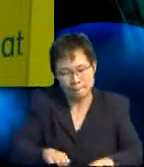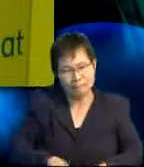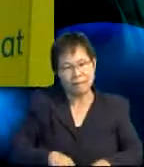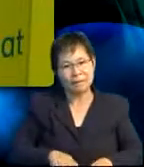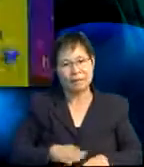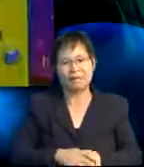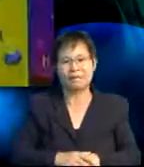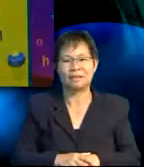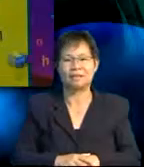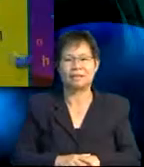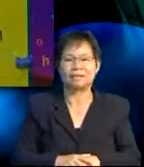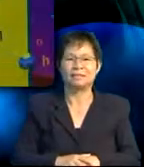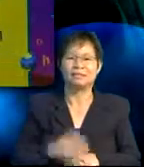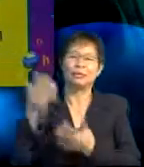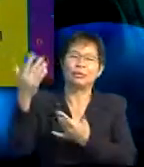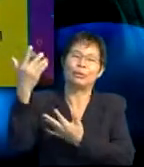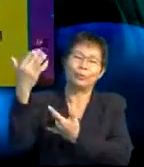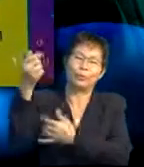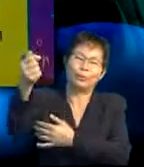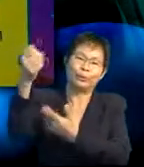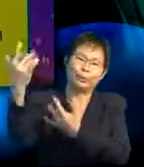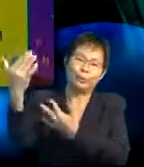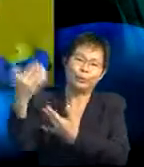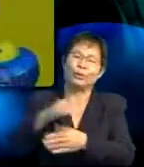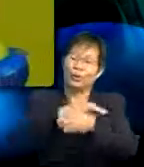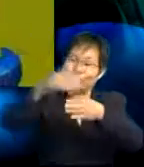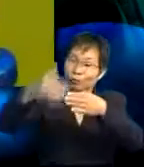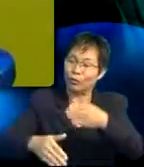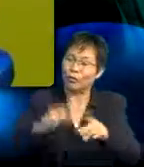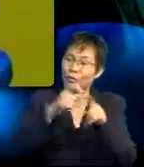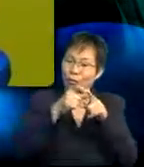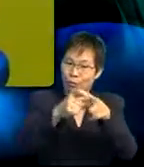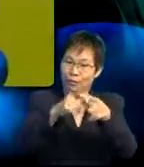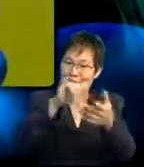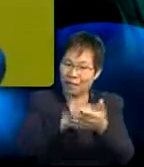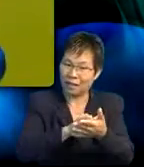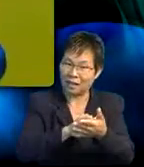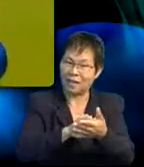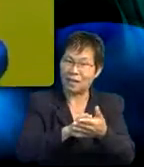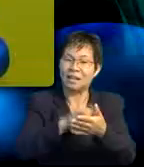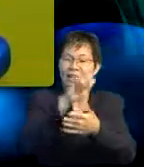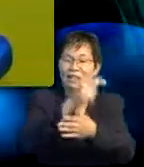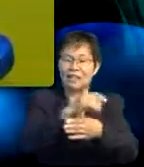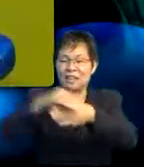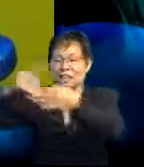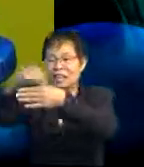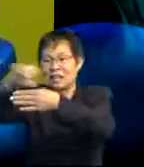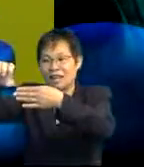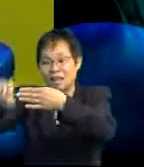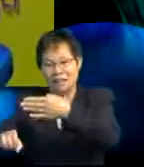mat. Now hang on. You've got to finish the word. That says the